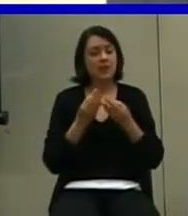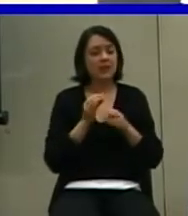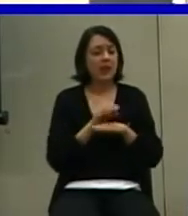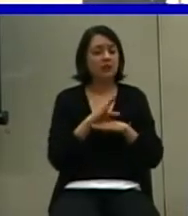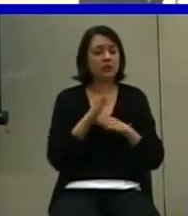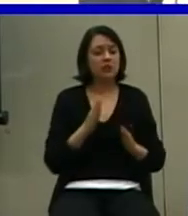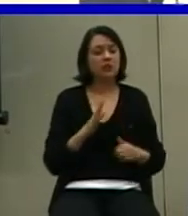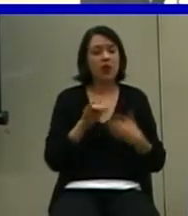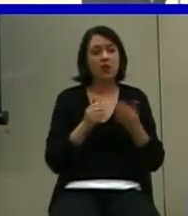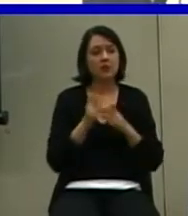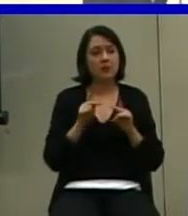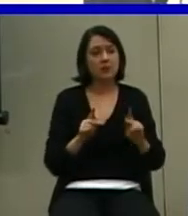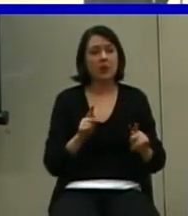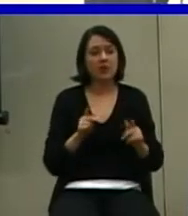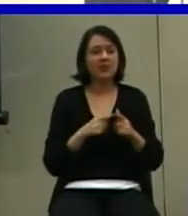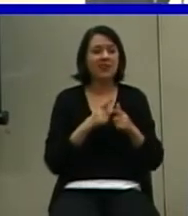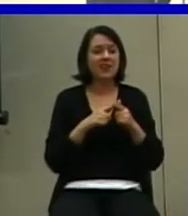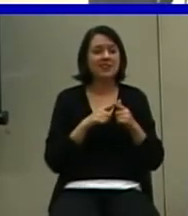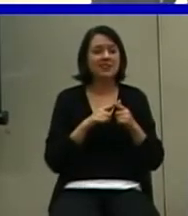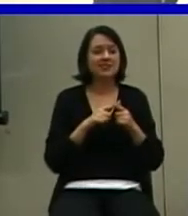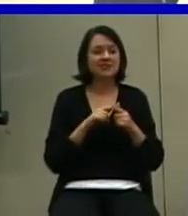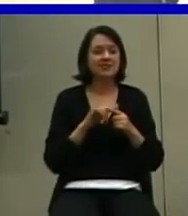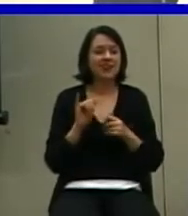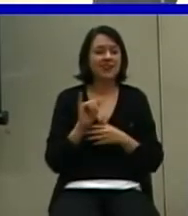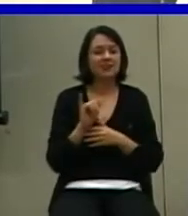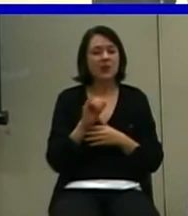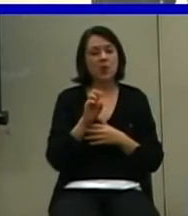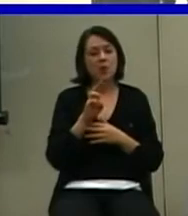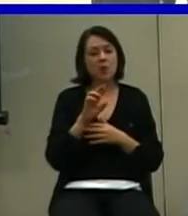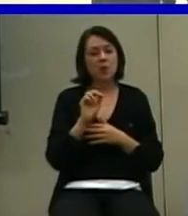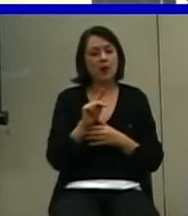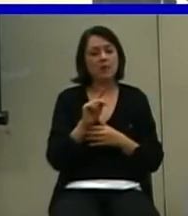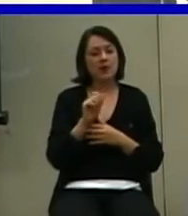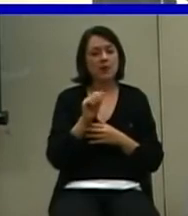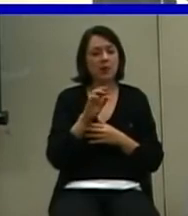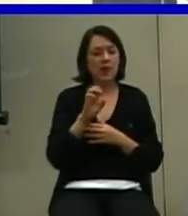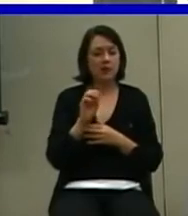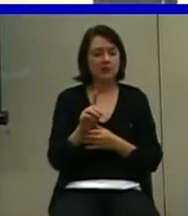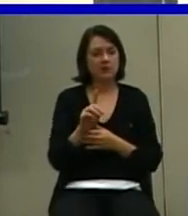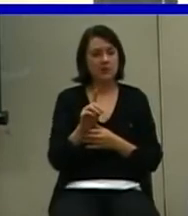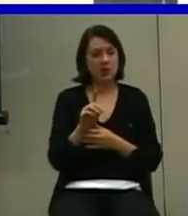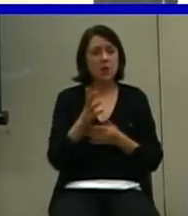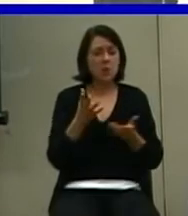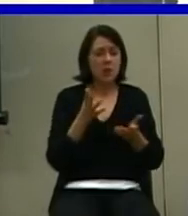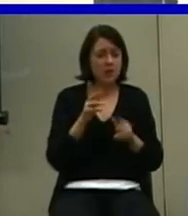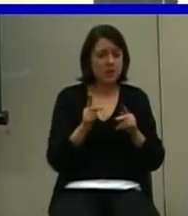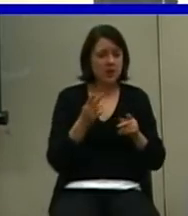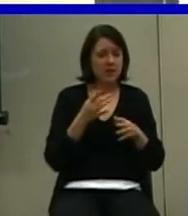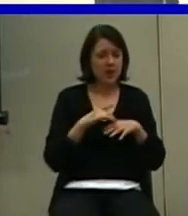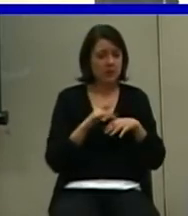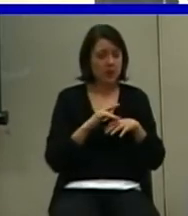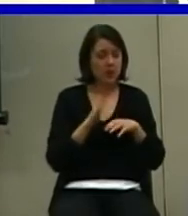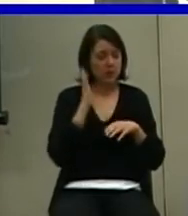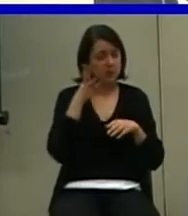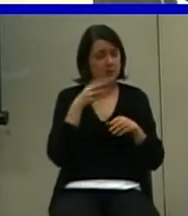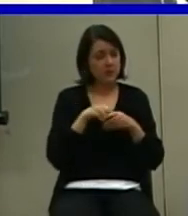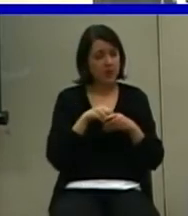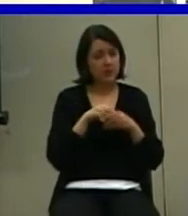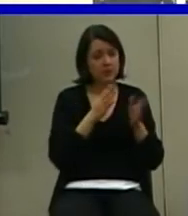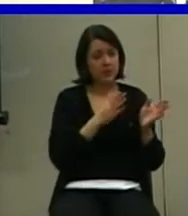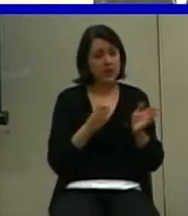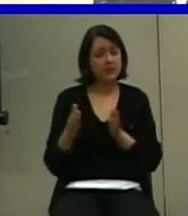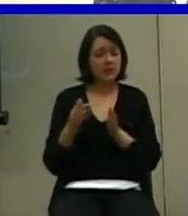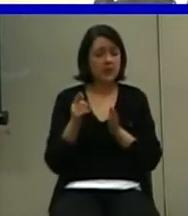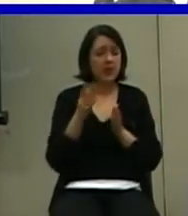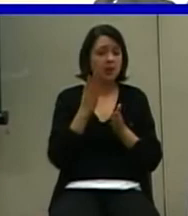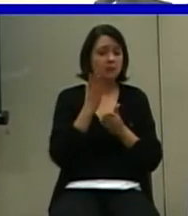we're starting to look like wraparound. We want those people available. They are going to be a part of some of our plans. They are a